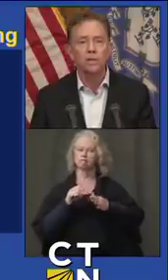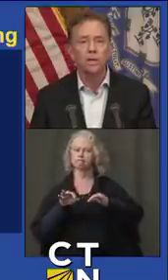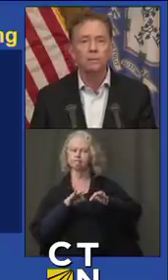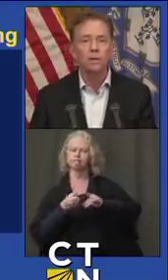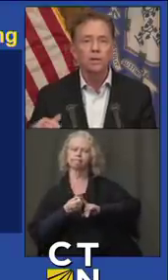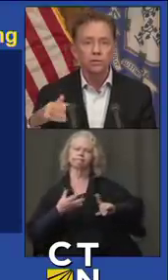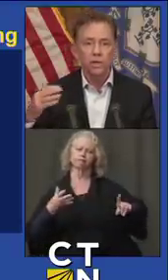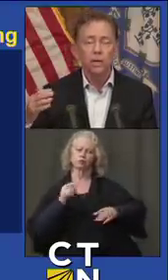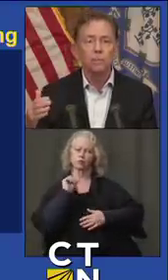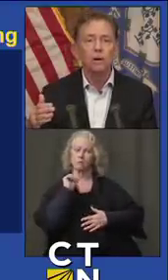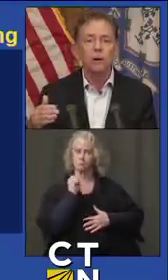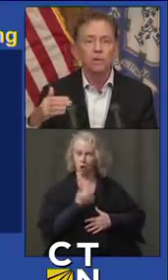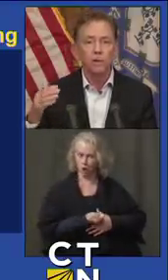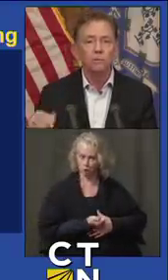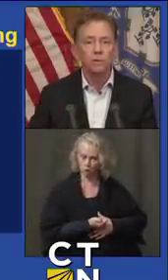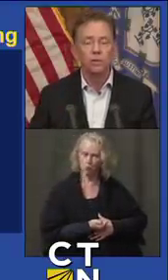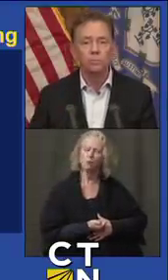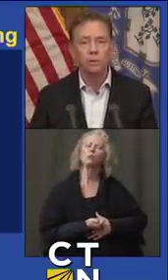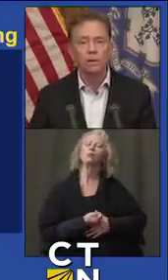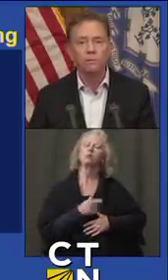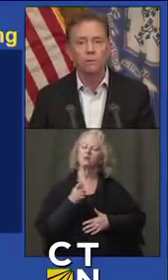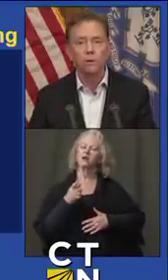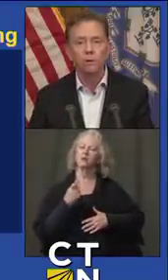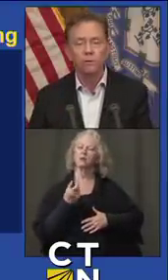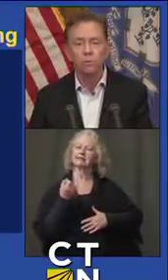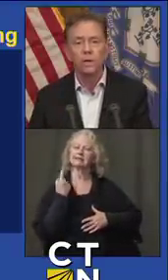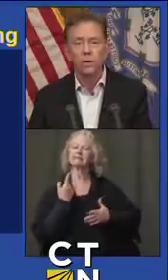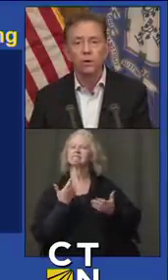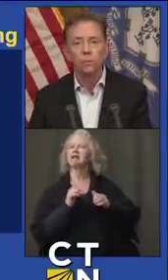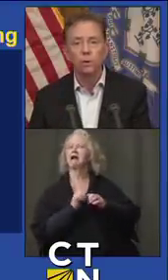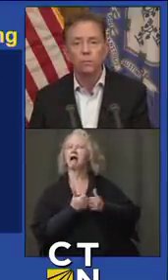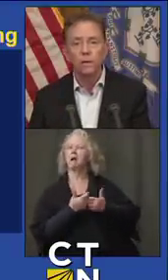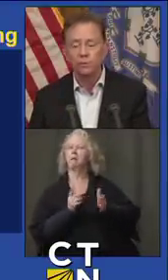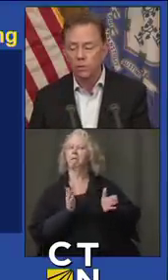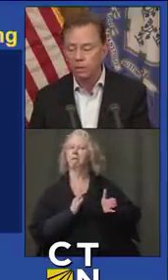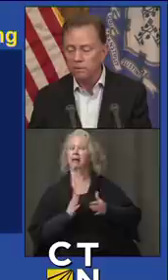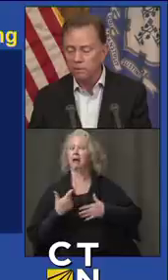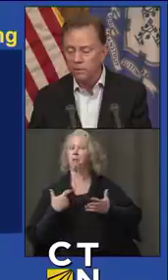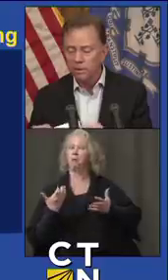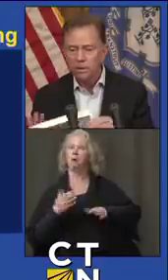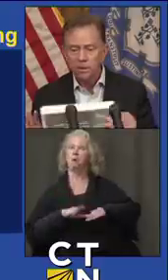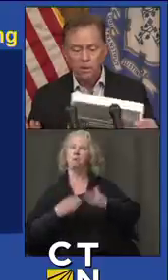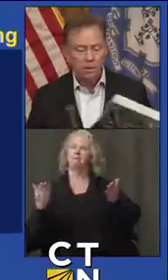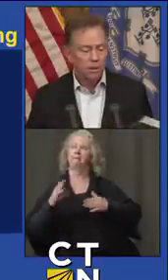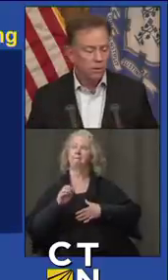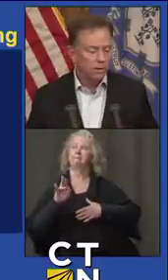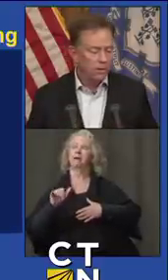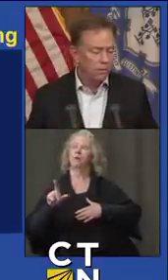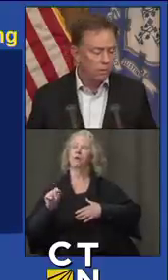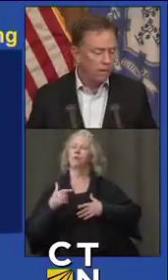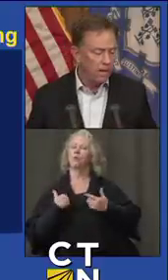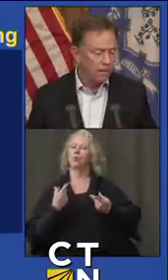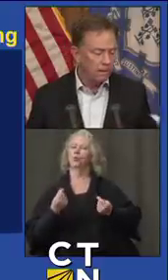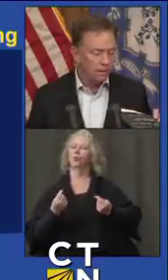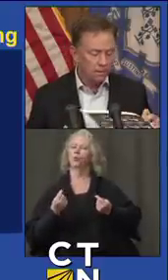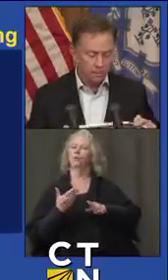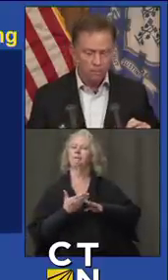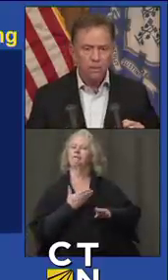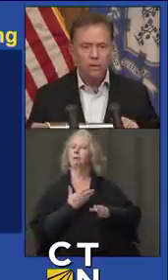and the team so you get a better idea of what you can plan for if you're ready to open on May 20th. I think with